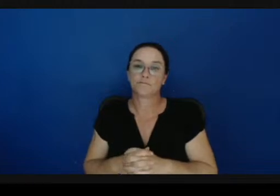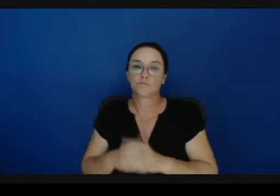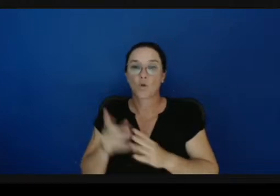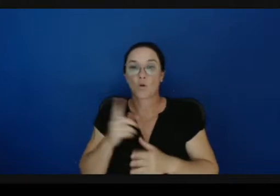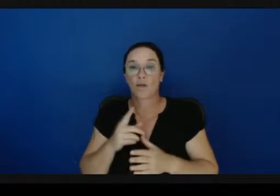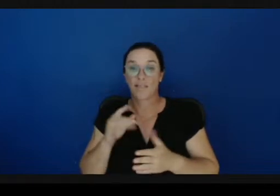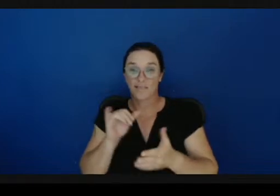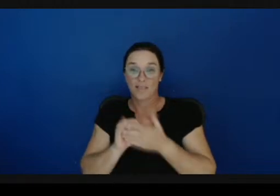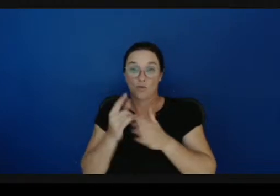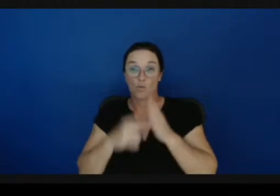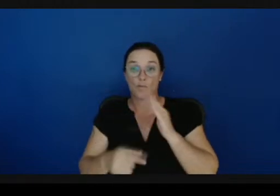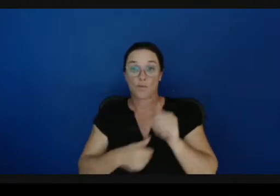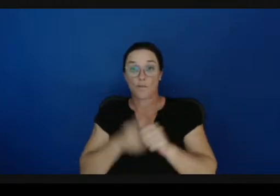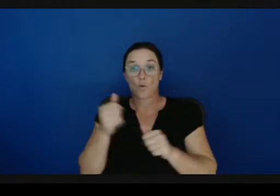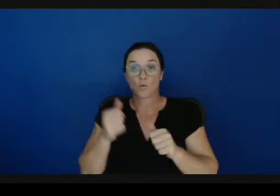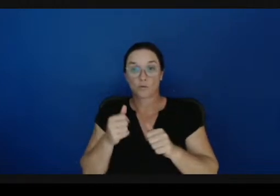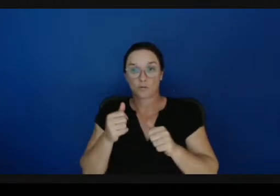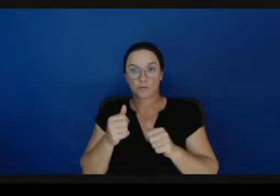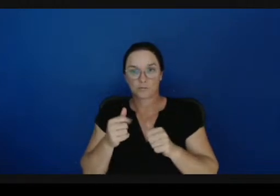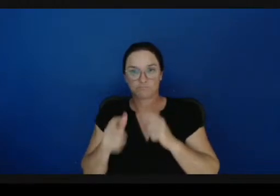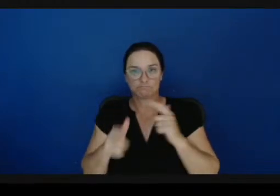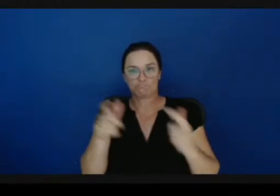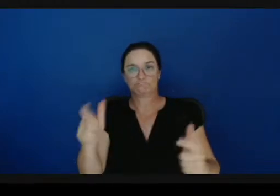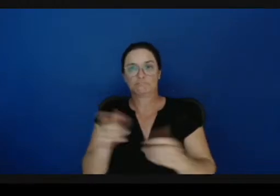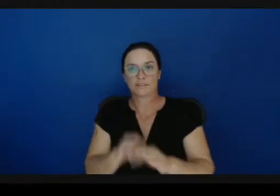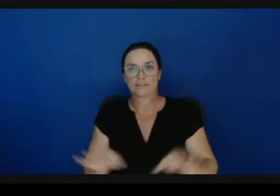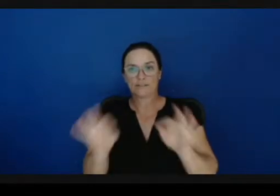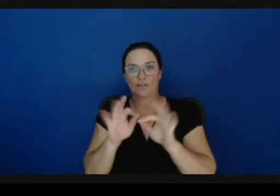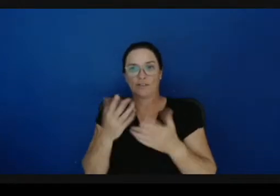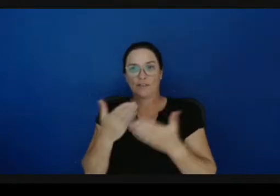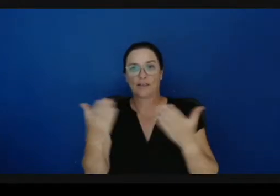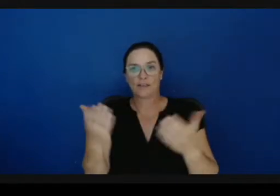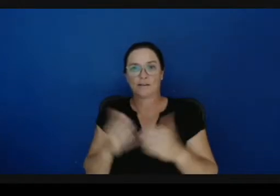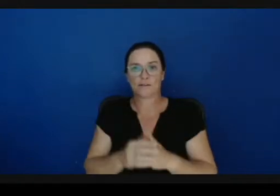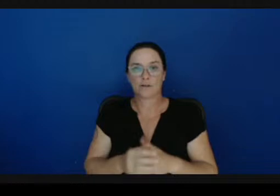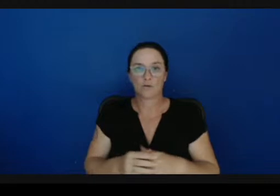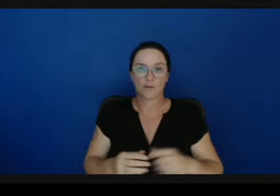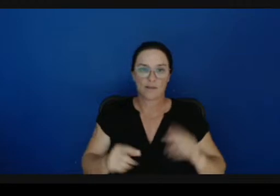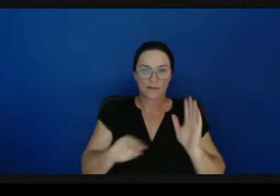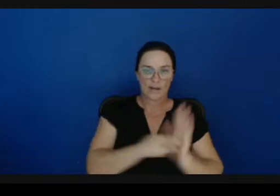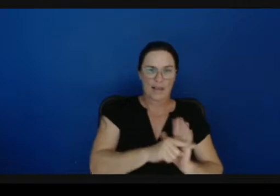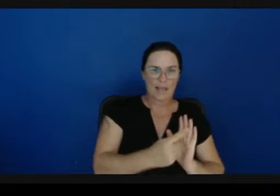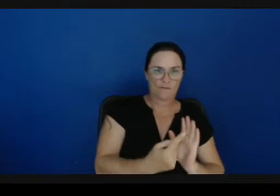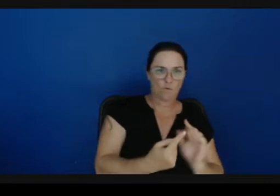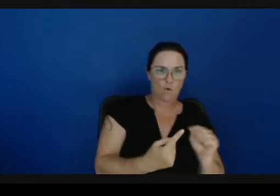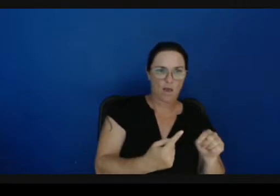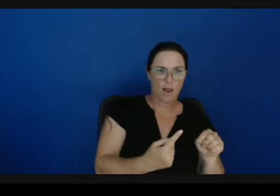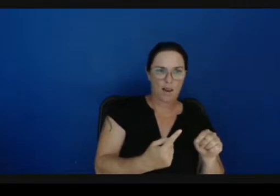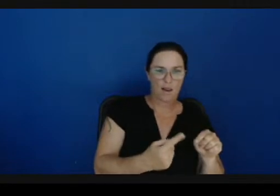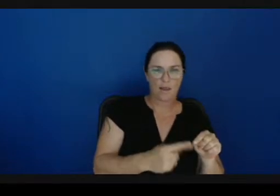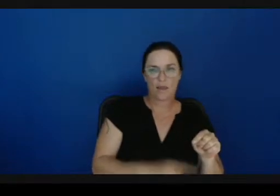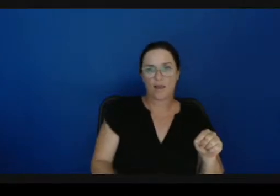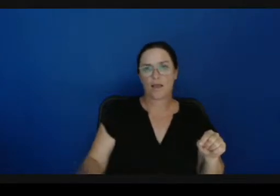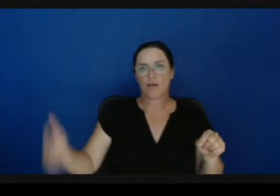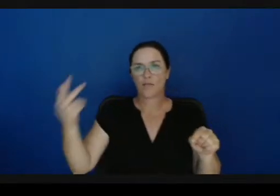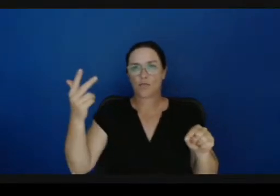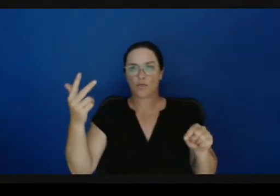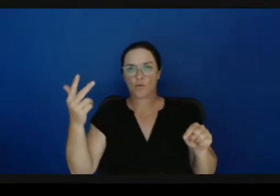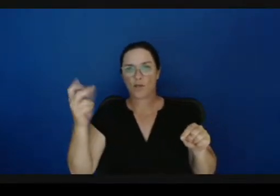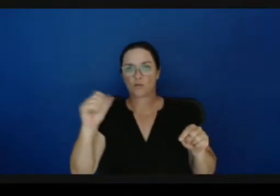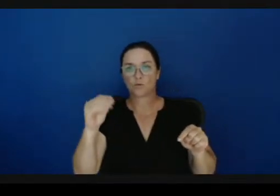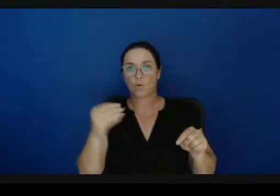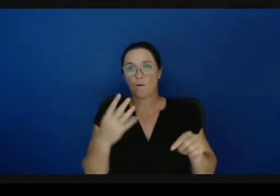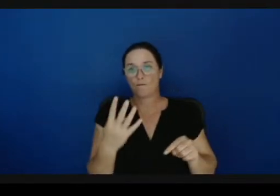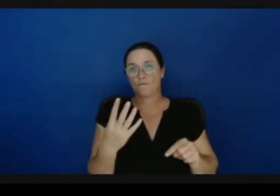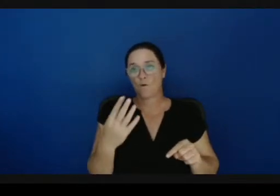saw. Right? The scale here is, this is down at -1. Up here, this looks like it's at 3 microradians. We're looking at a 4